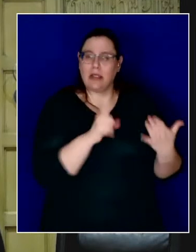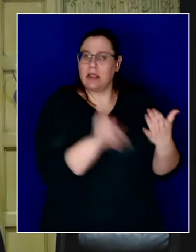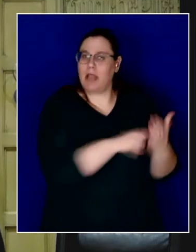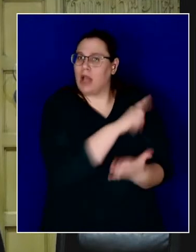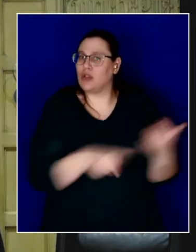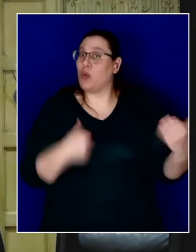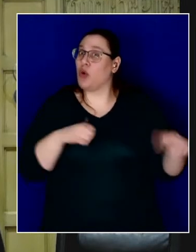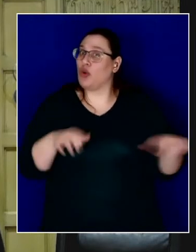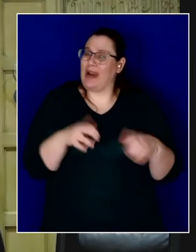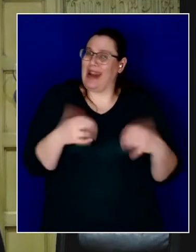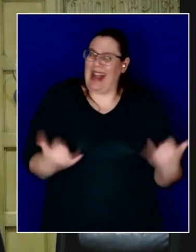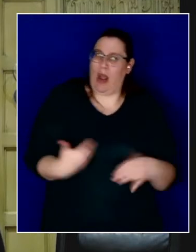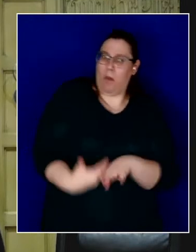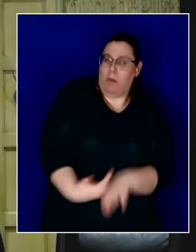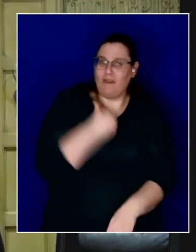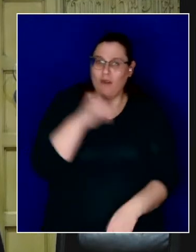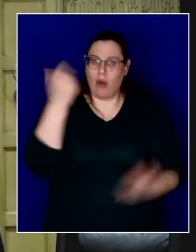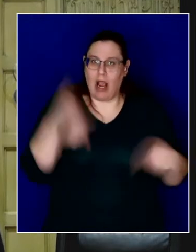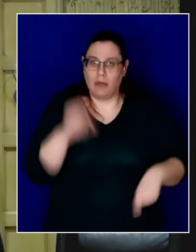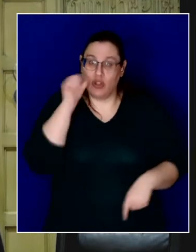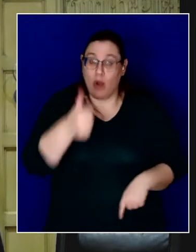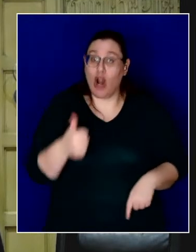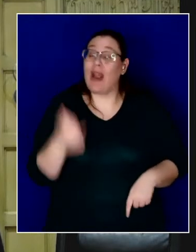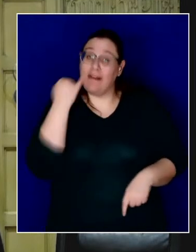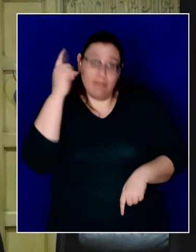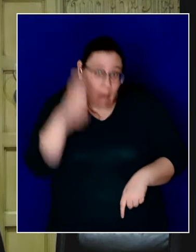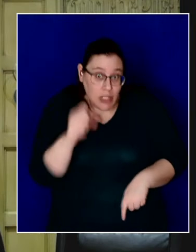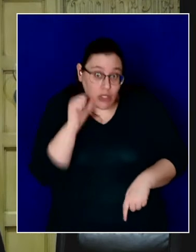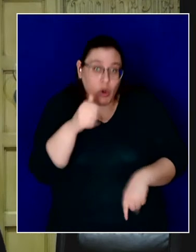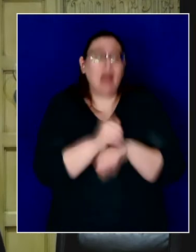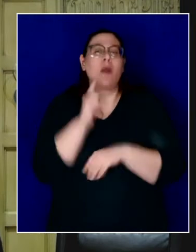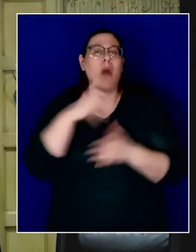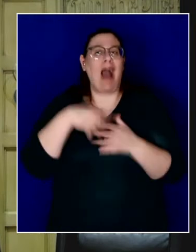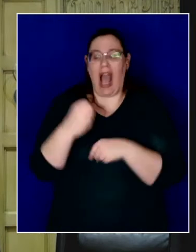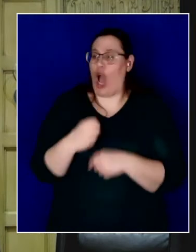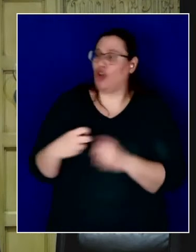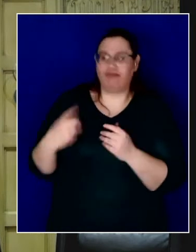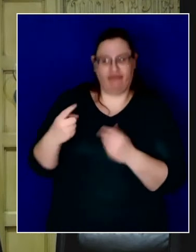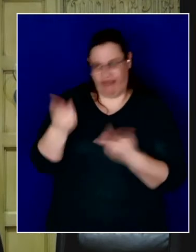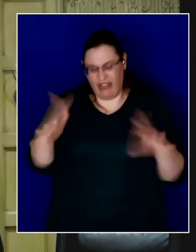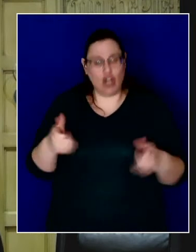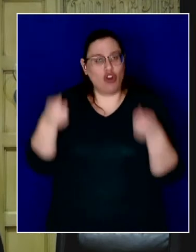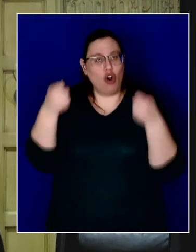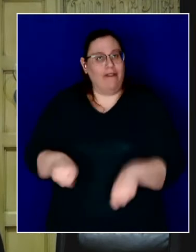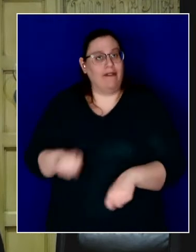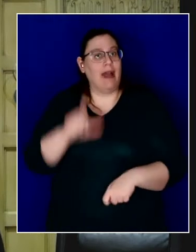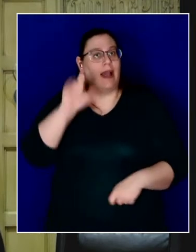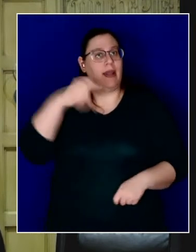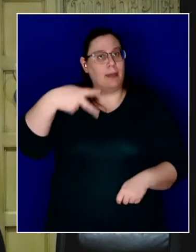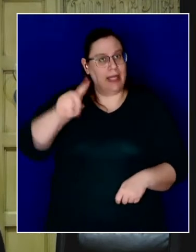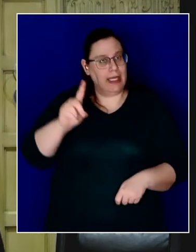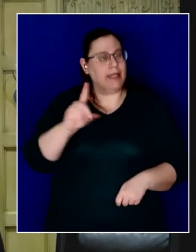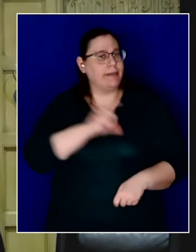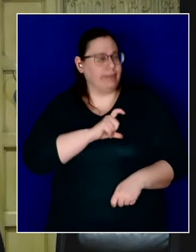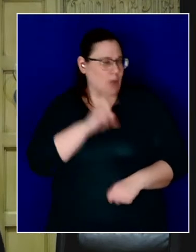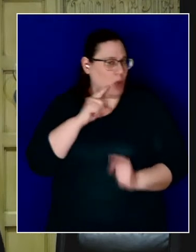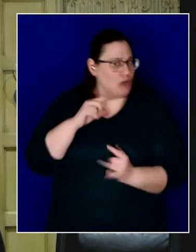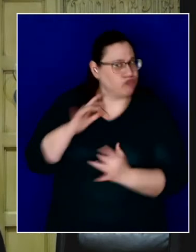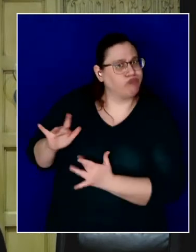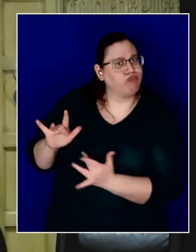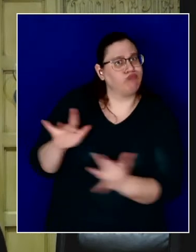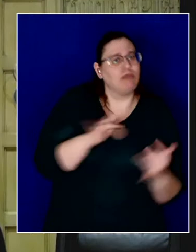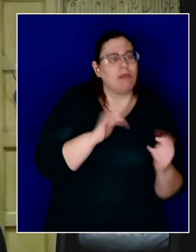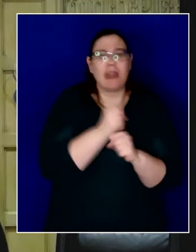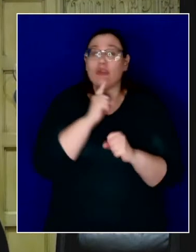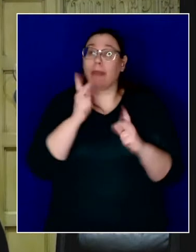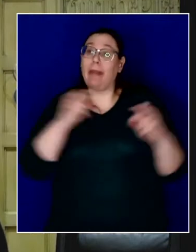and we will be out there in force on New Year's Eve. LAPD will have a significant deployment patrolling the city to stop large